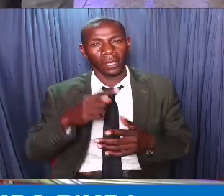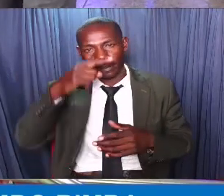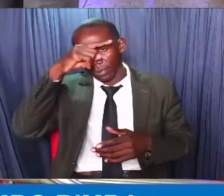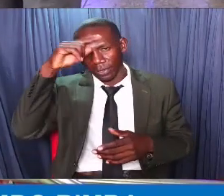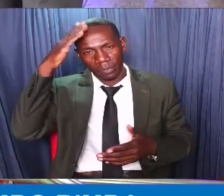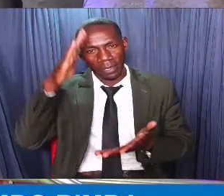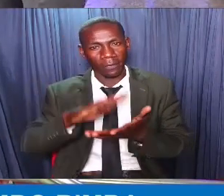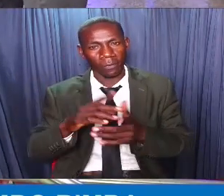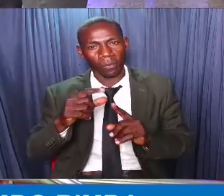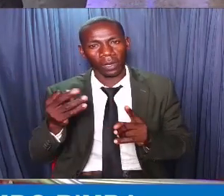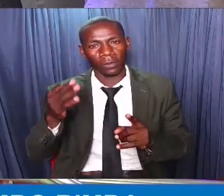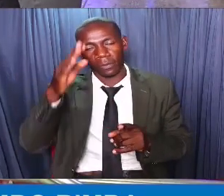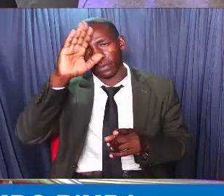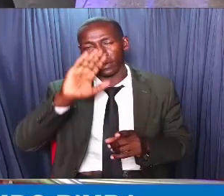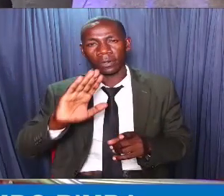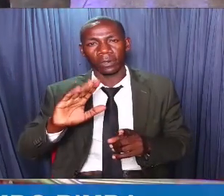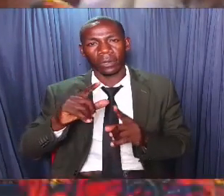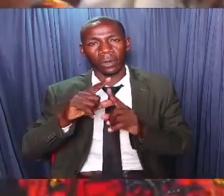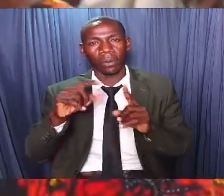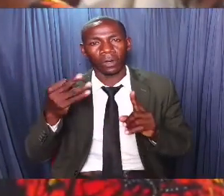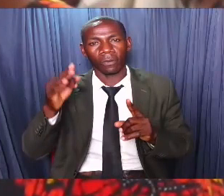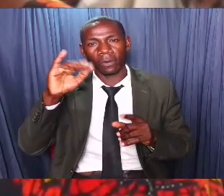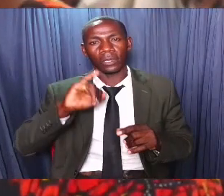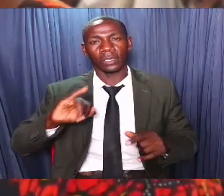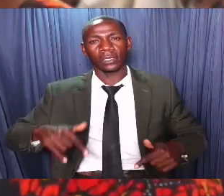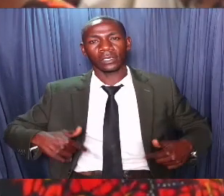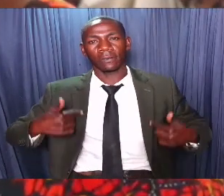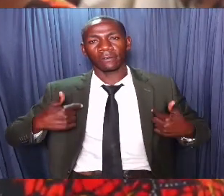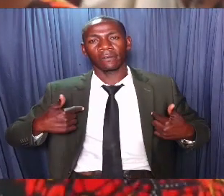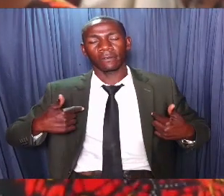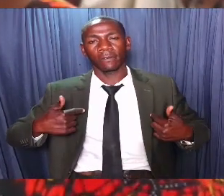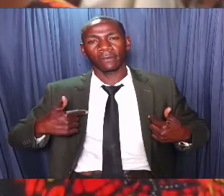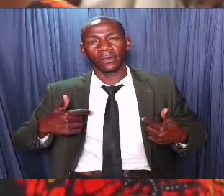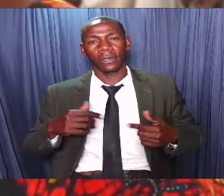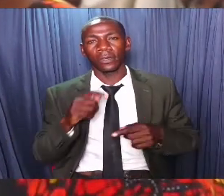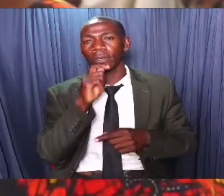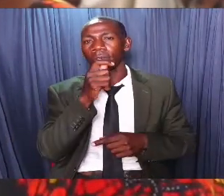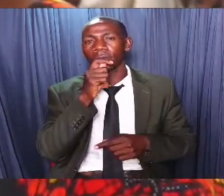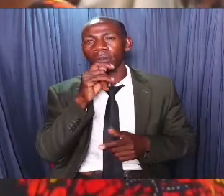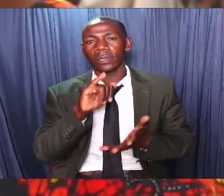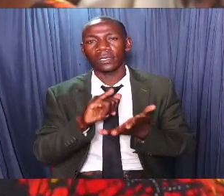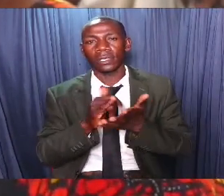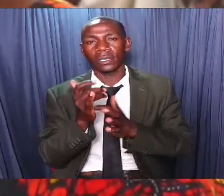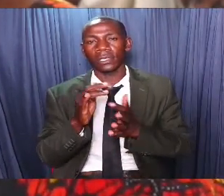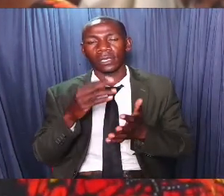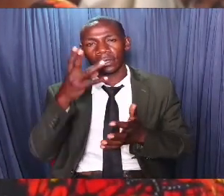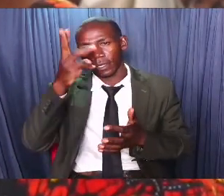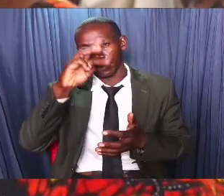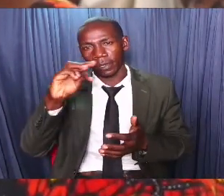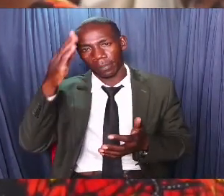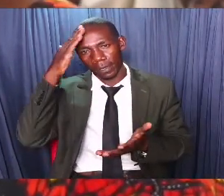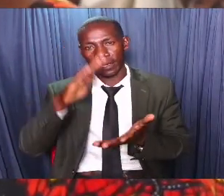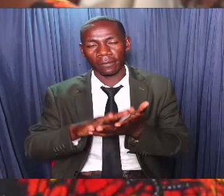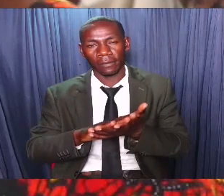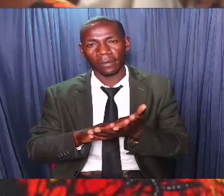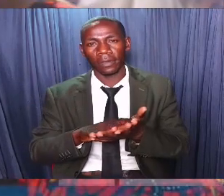wanaamini la Mungu. Because they believe in the word of God. Na neno la Mungu ndilo hai. And the word of God is life. Wanaposhuhudiwa Yesu alisema wanaamini. Whenever they were told Jesus says